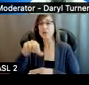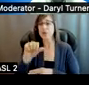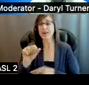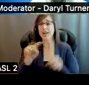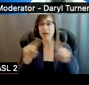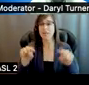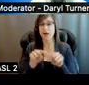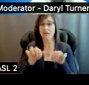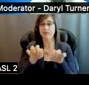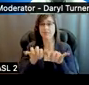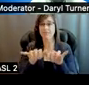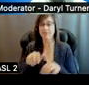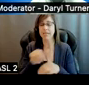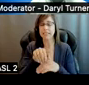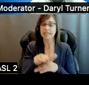to submit your questions.